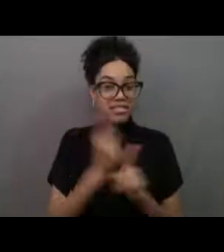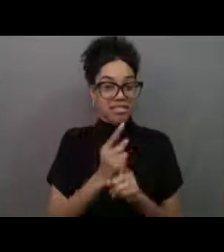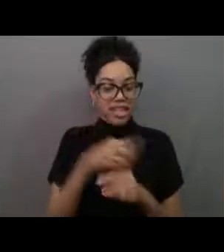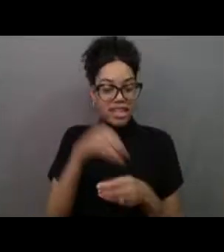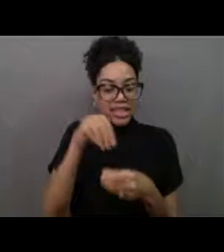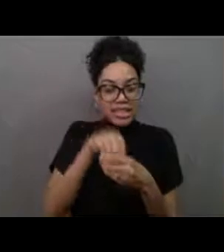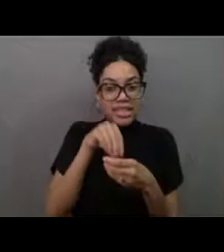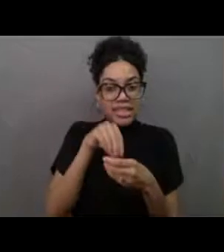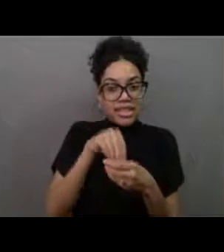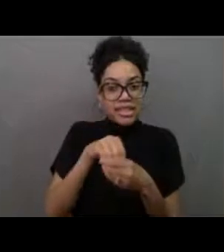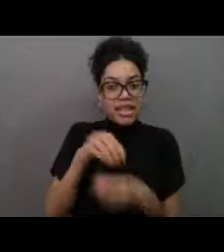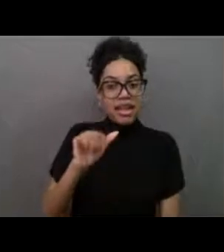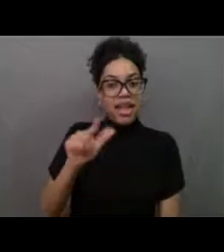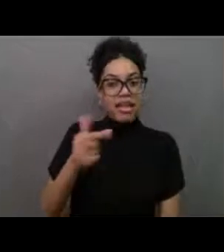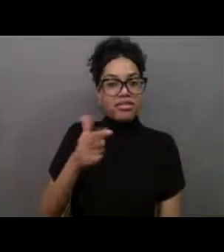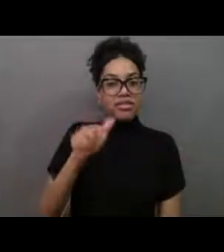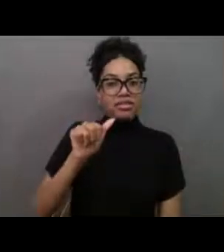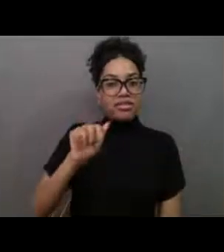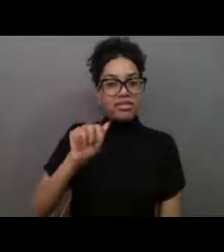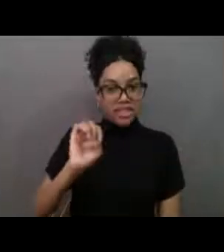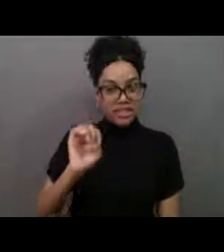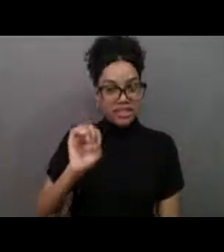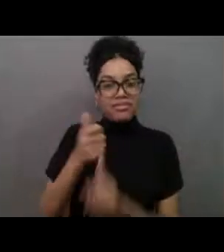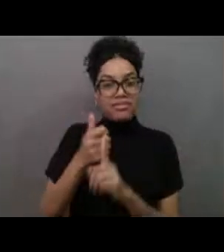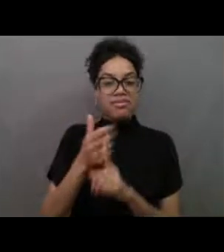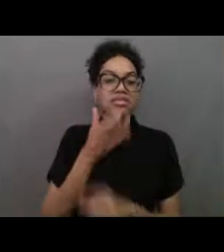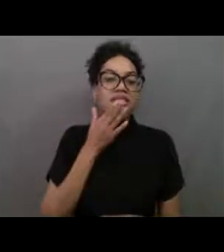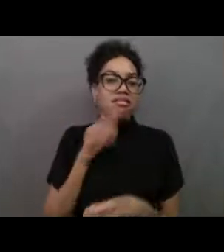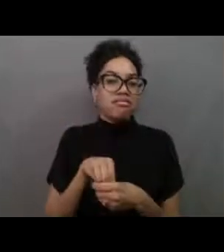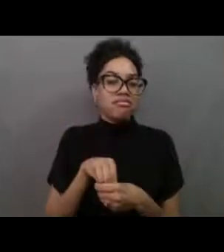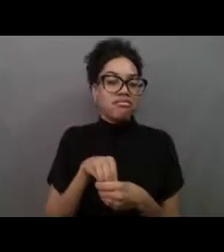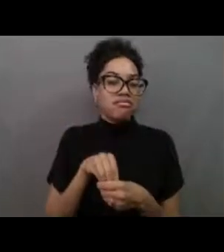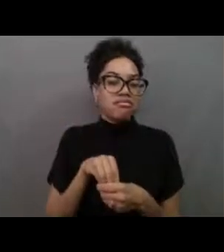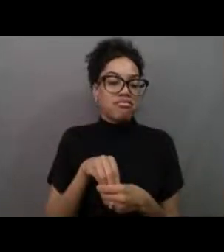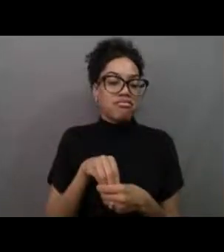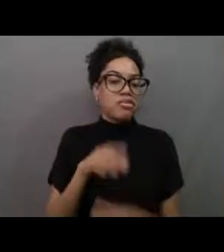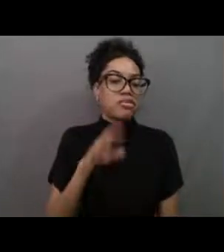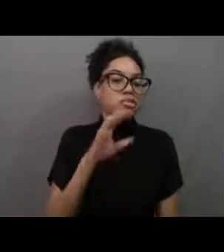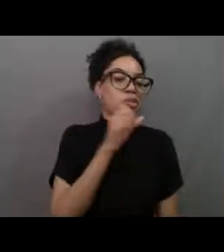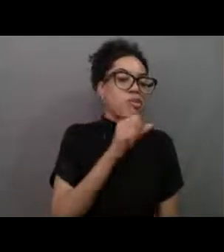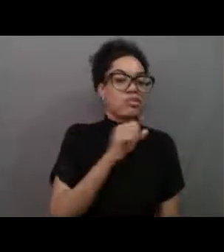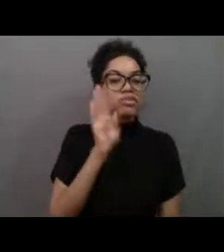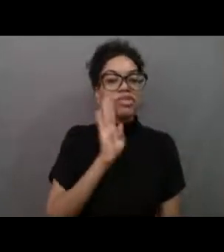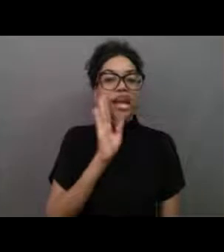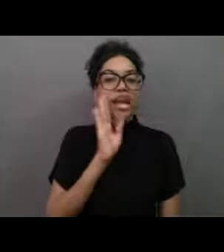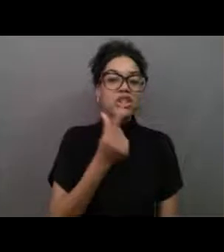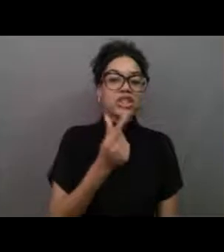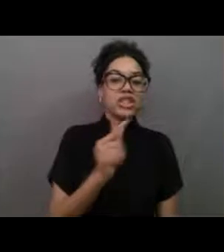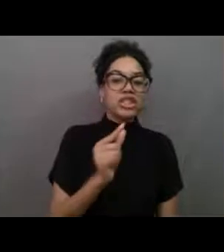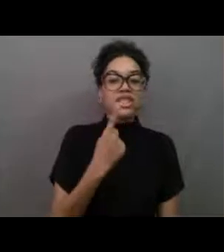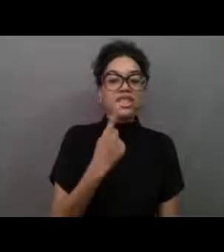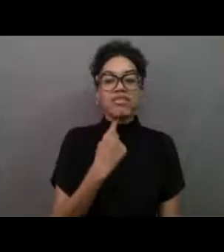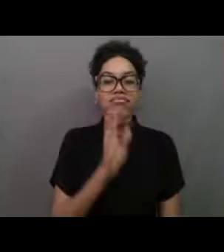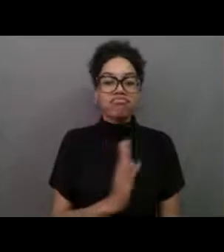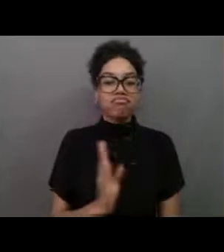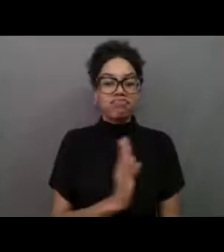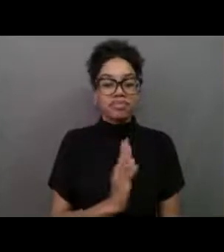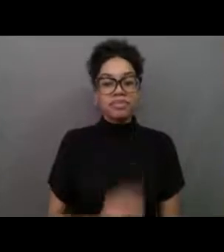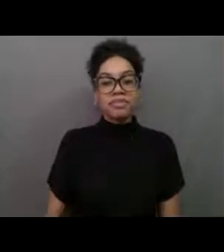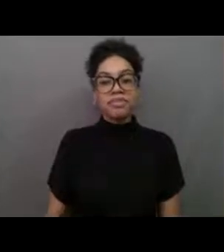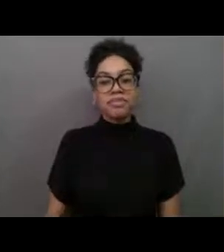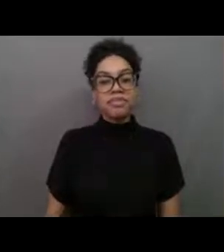their symbiotic algae, they have color, usually in the orange, brown, green range. This is not only what gives them their